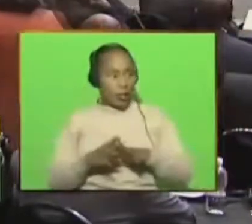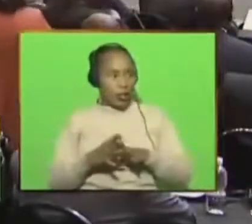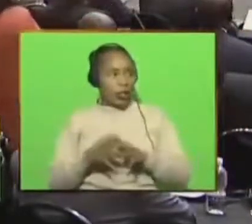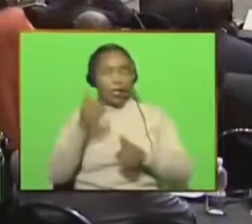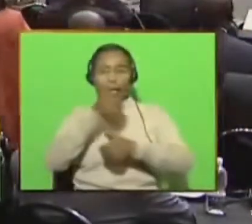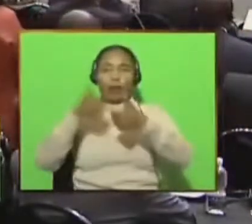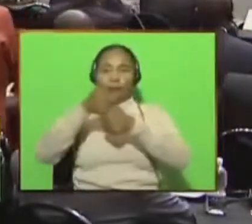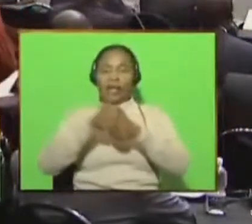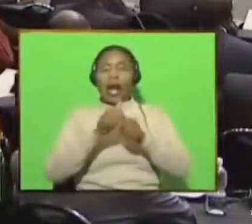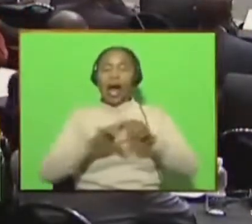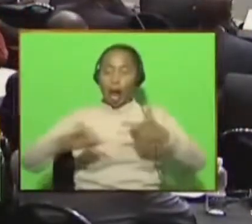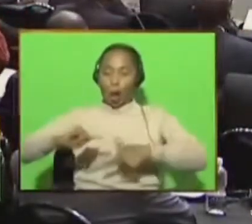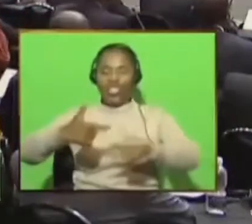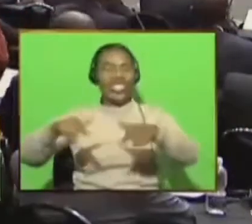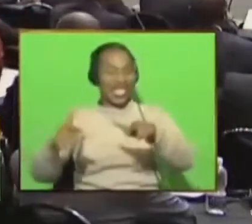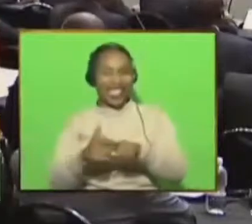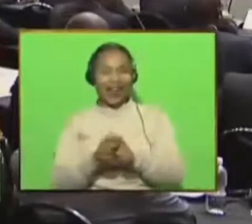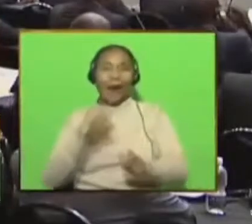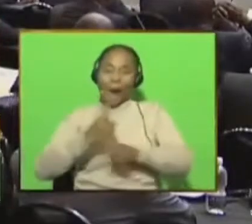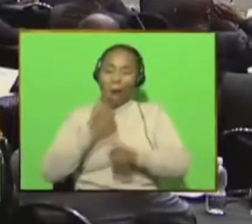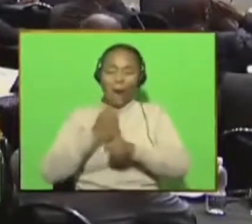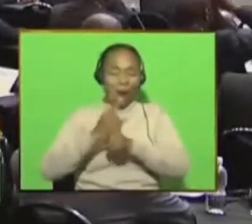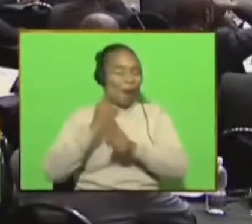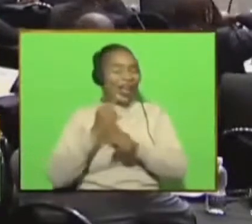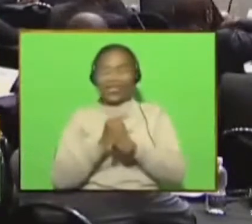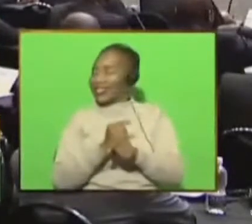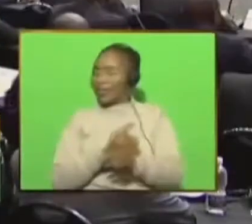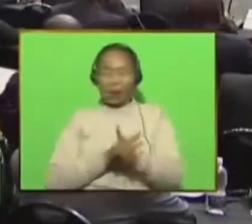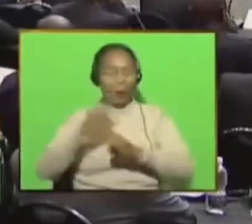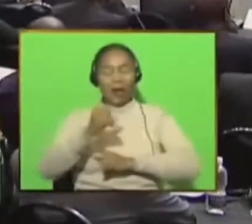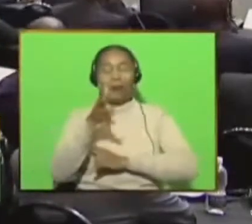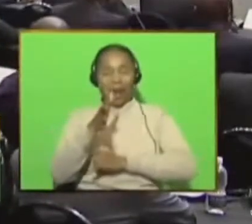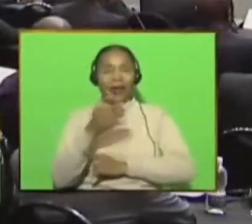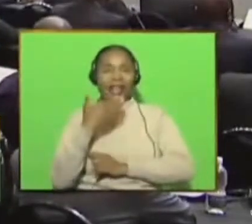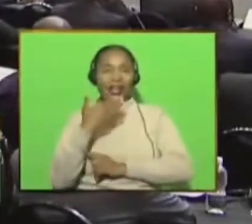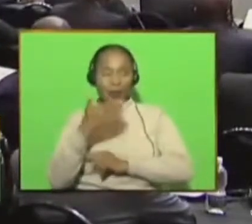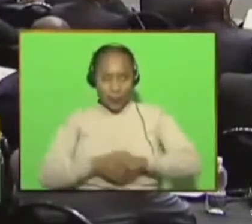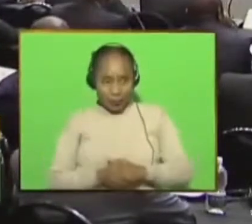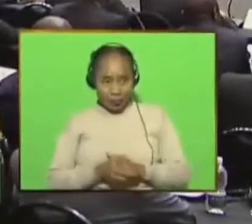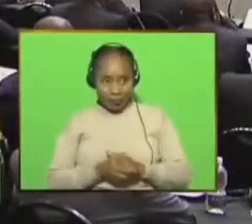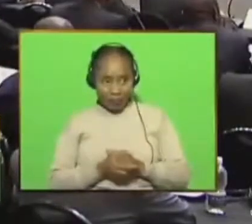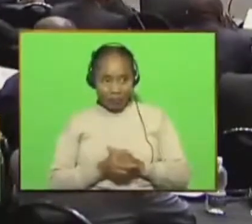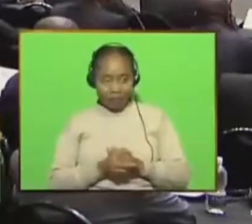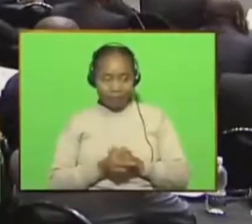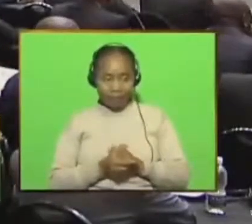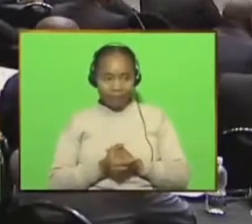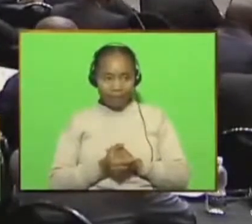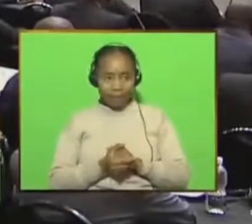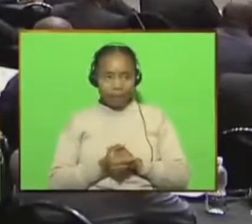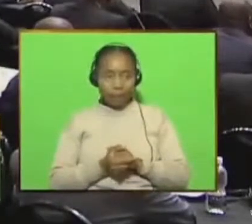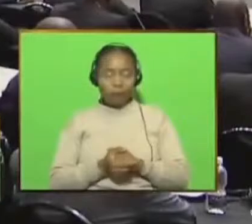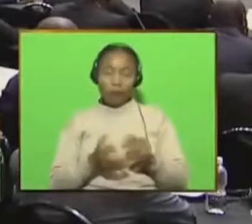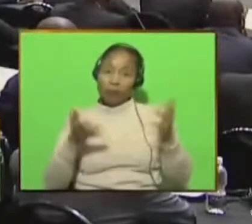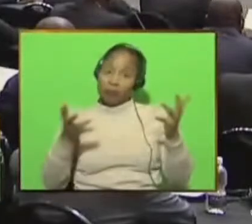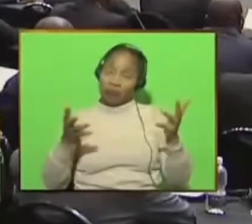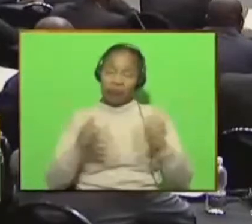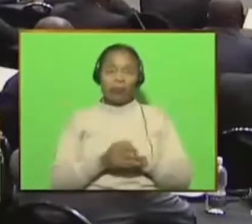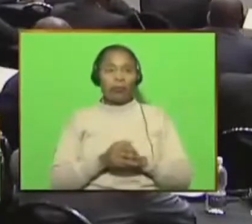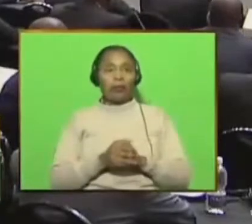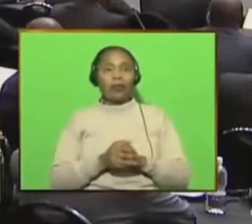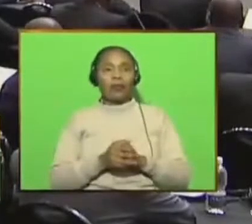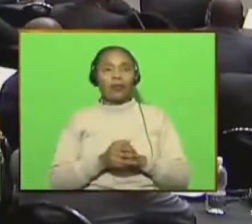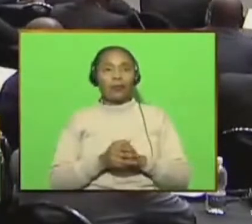counting happens. So I'm inclined to one representative per party